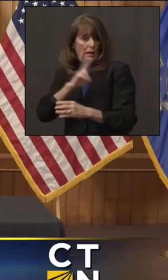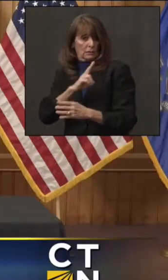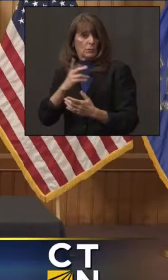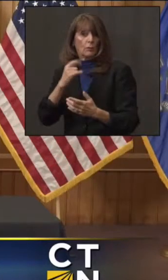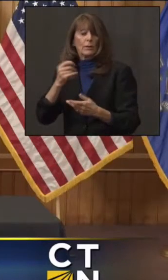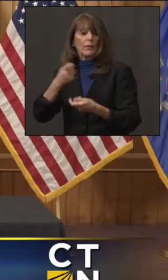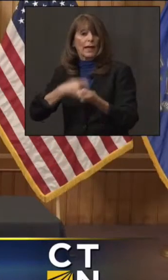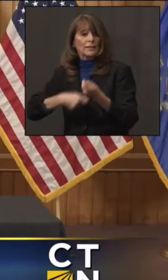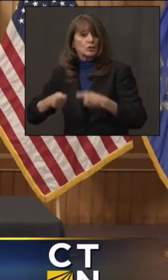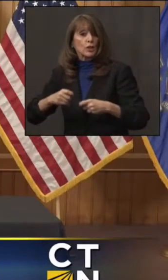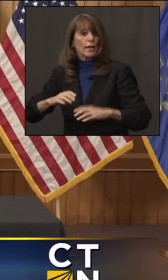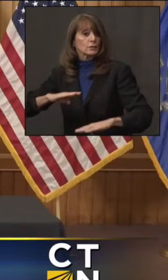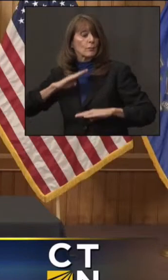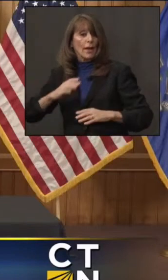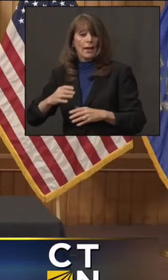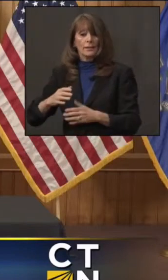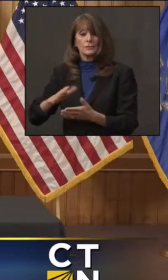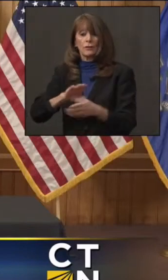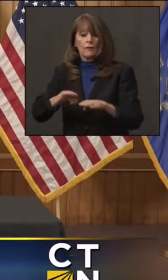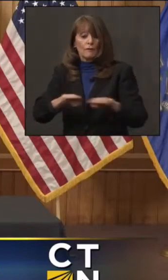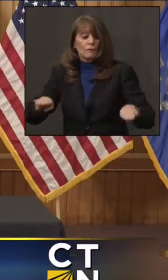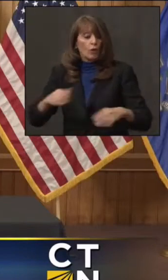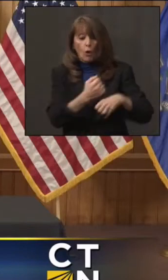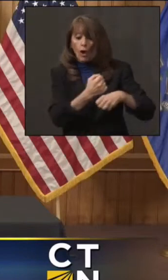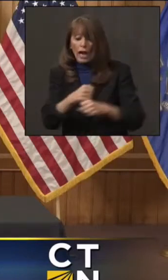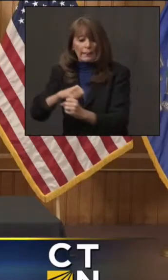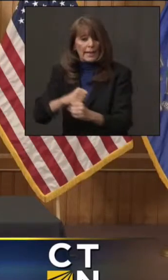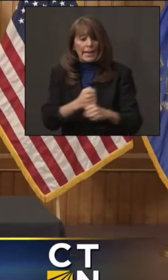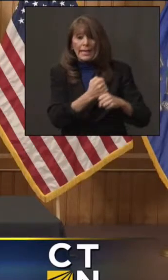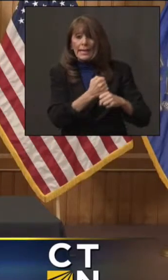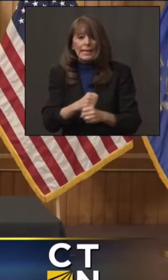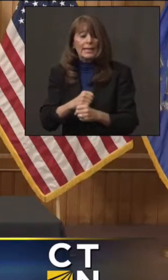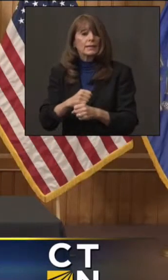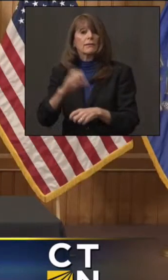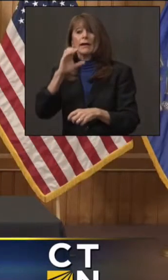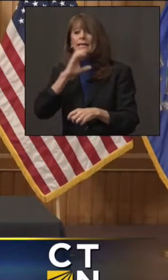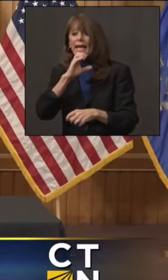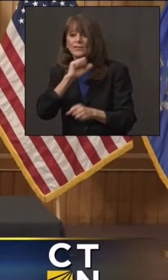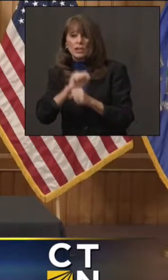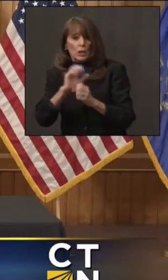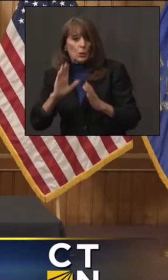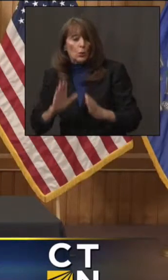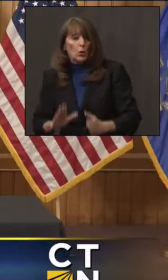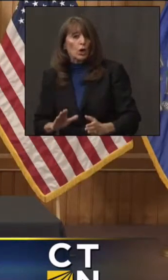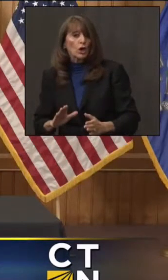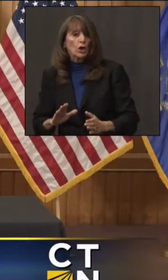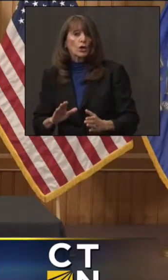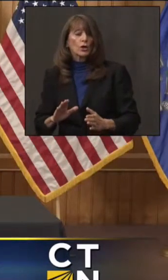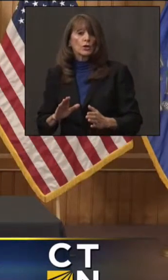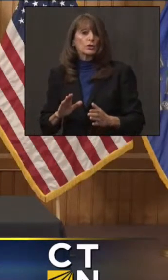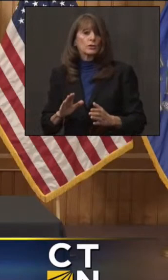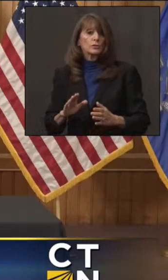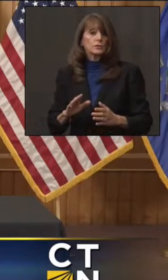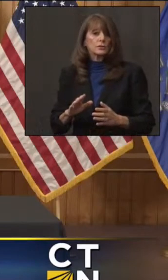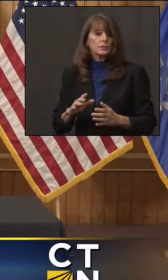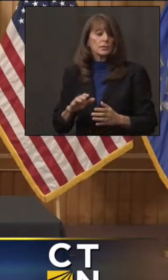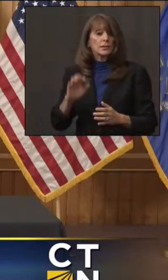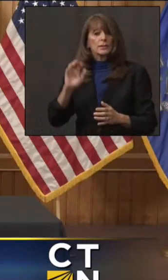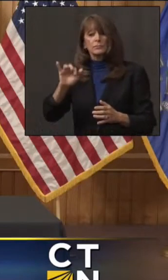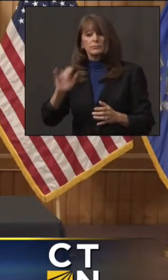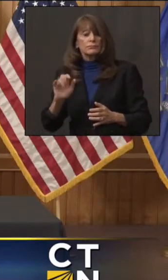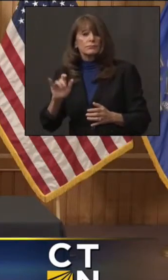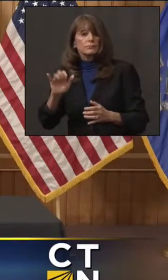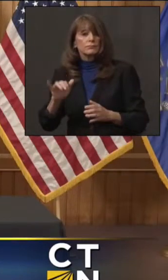beds to cleans the floors and works in the cafeteria, takes your money when you go to park your